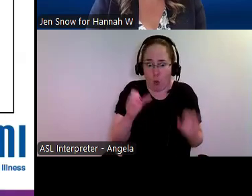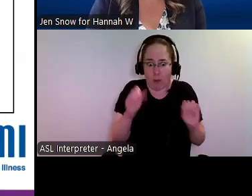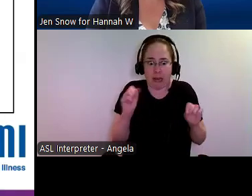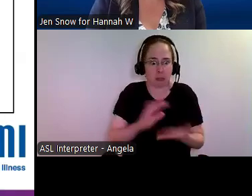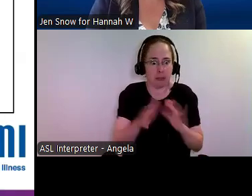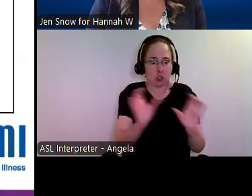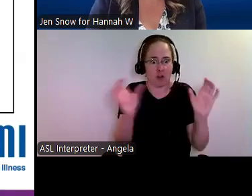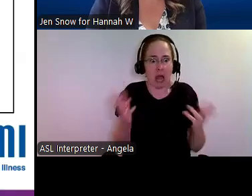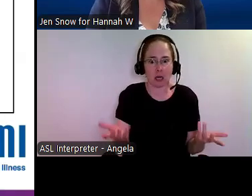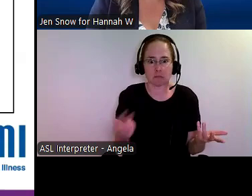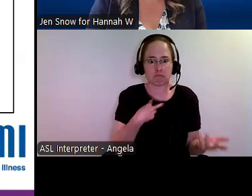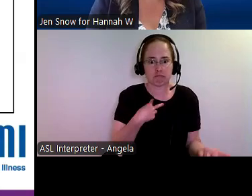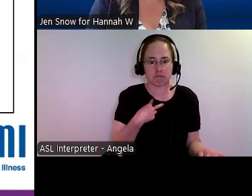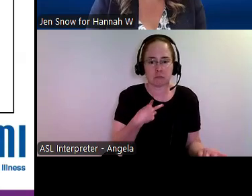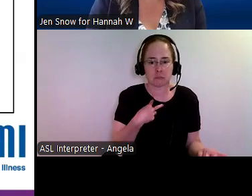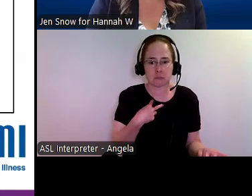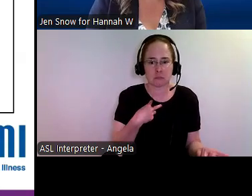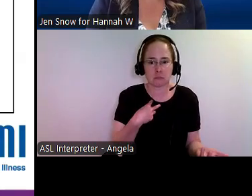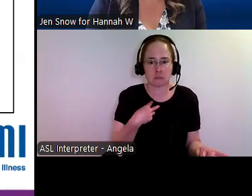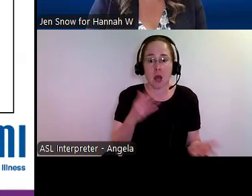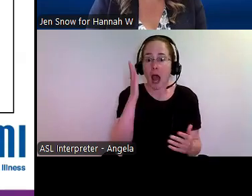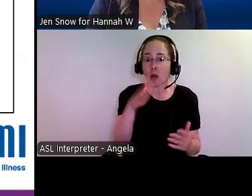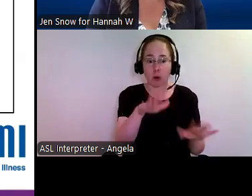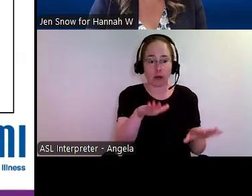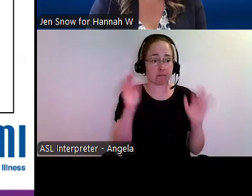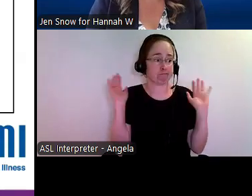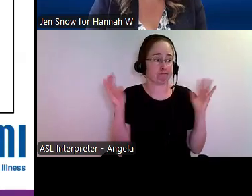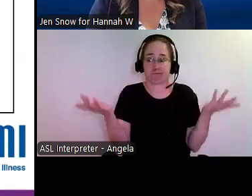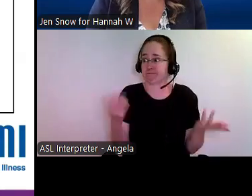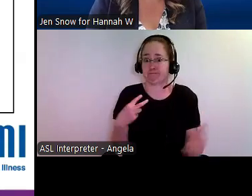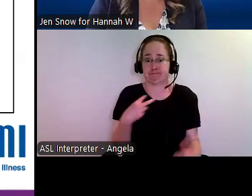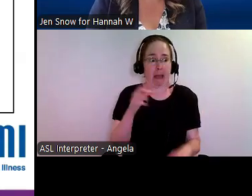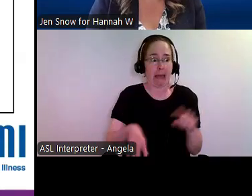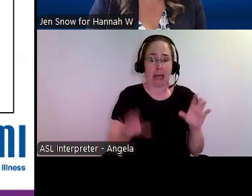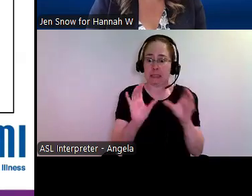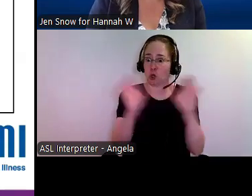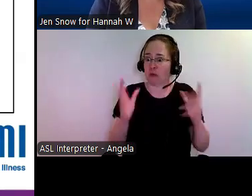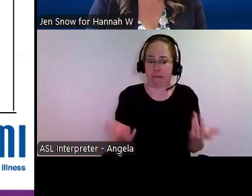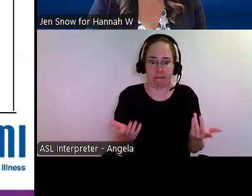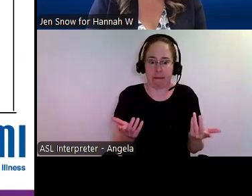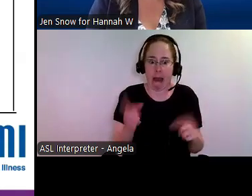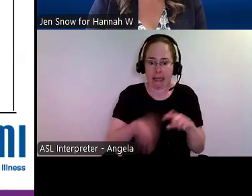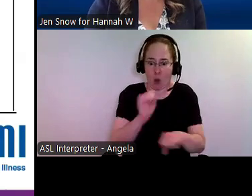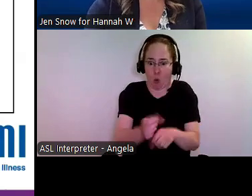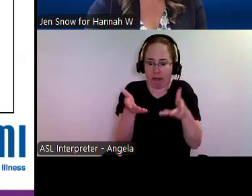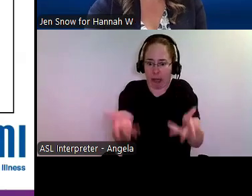get certified. So I would have come out and said, nope, I can't even get certified. So this isn't a space that I'll ever be able to work in. And I could have